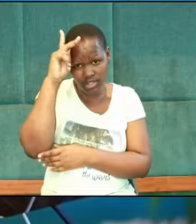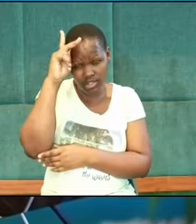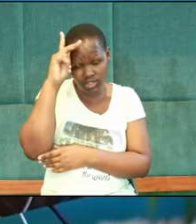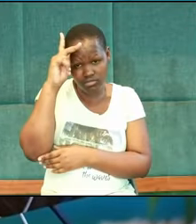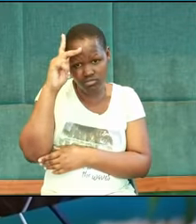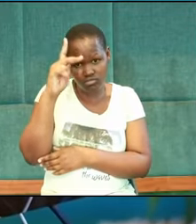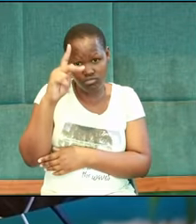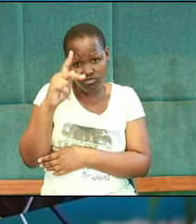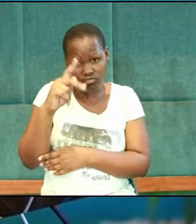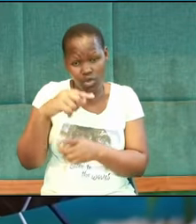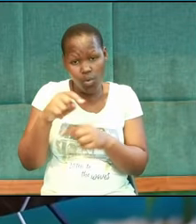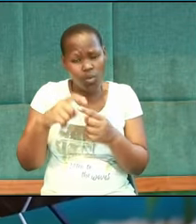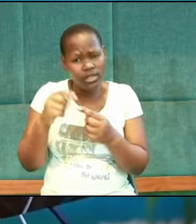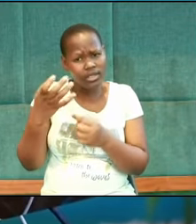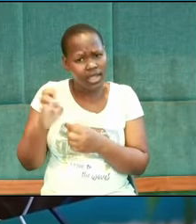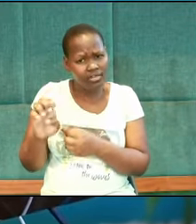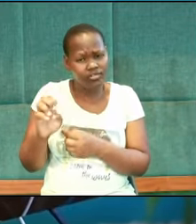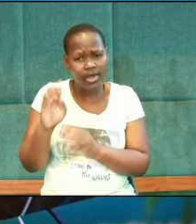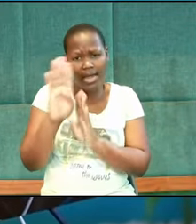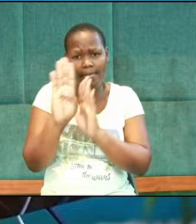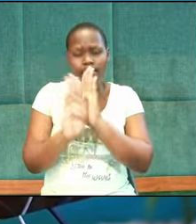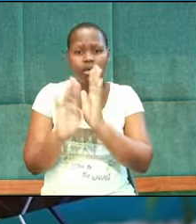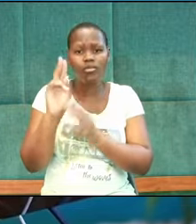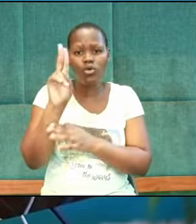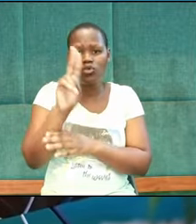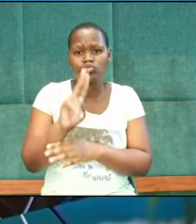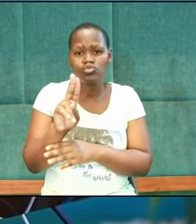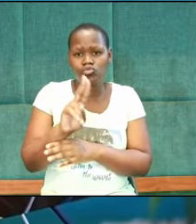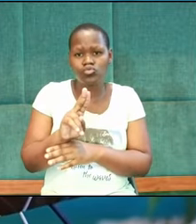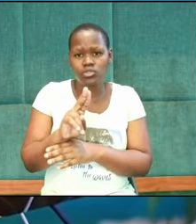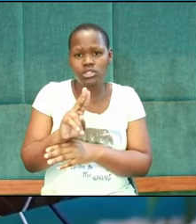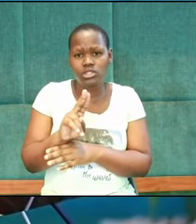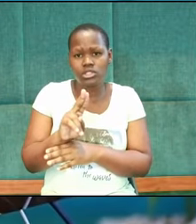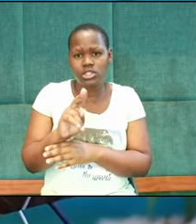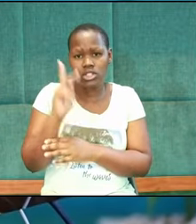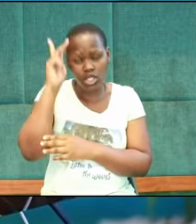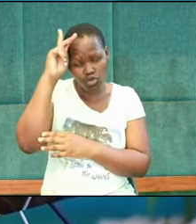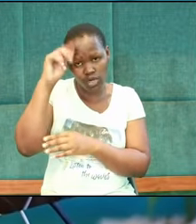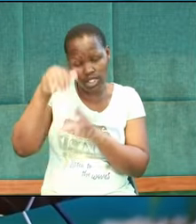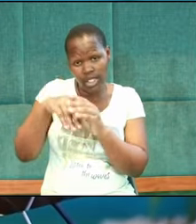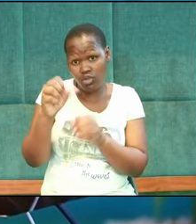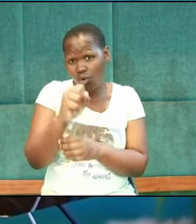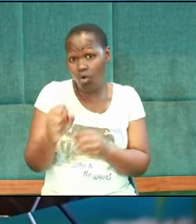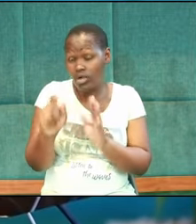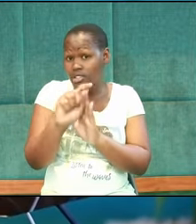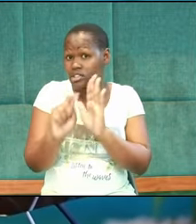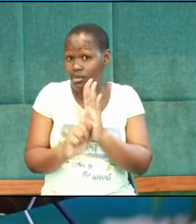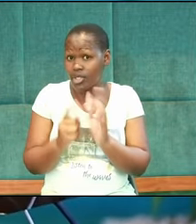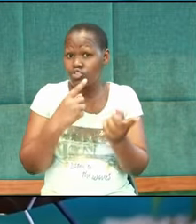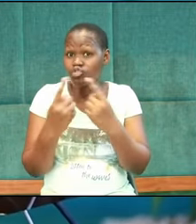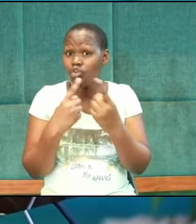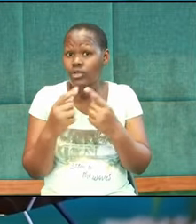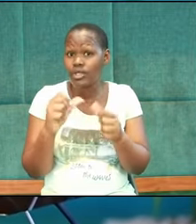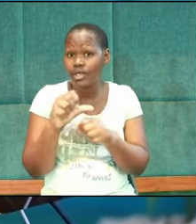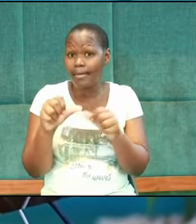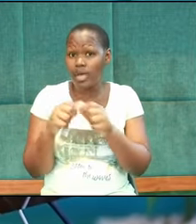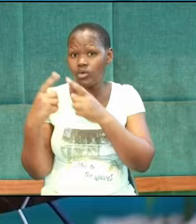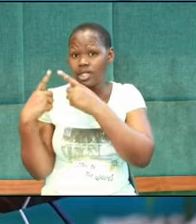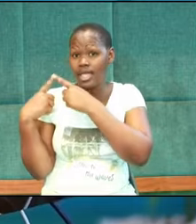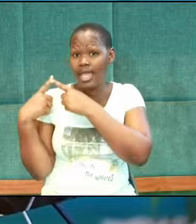Whenever the Bible used the word knowledge in the Old Testament, it's talking about